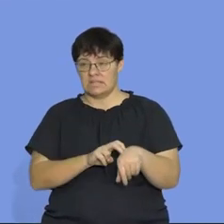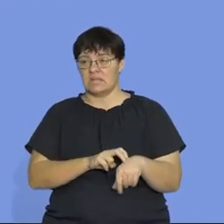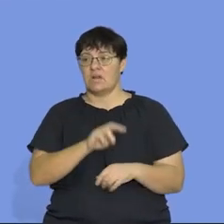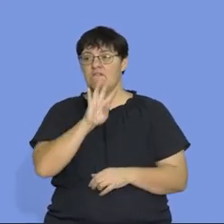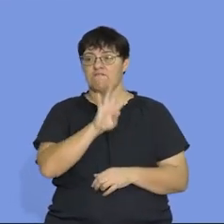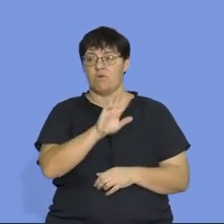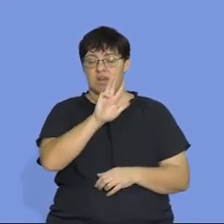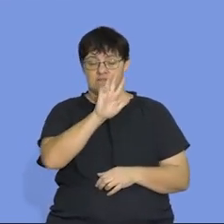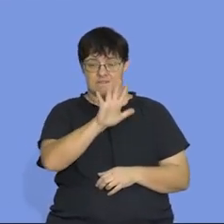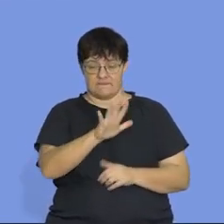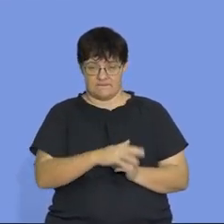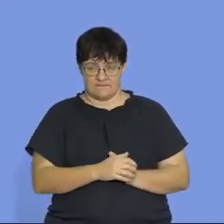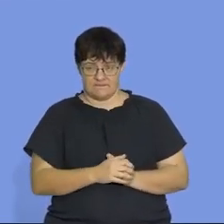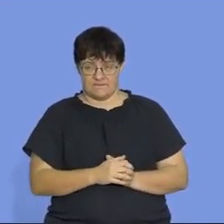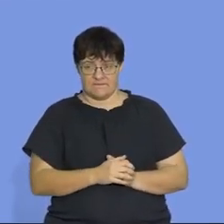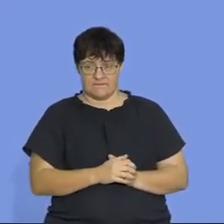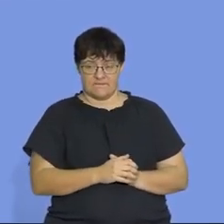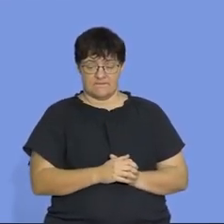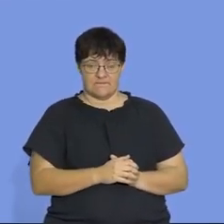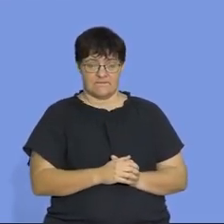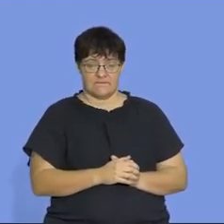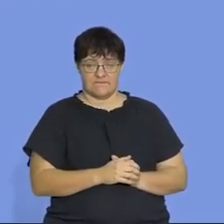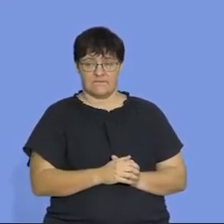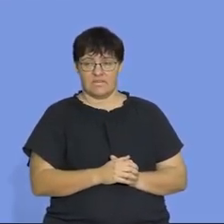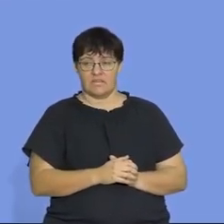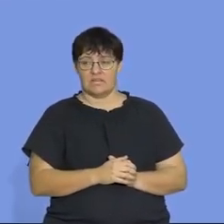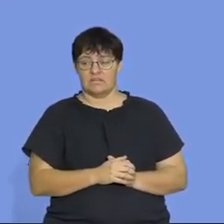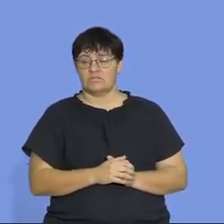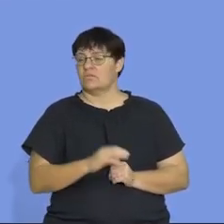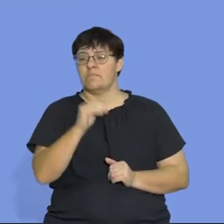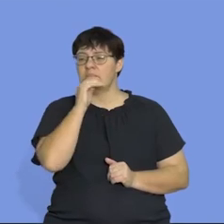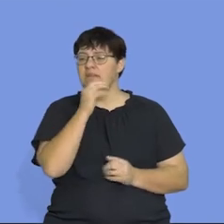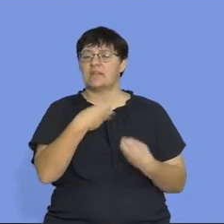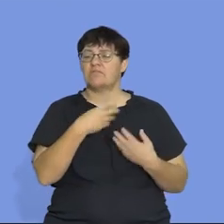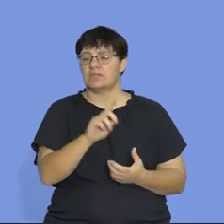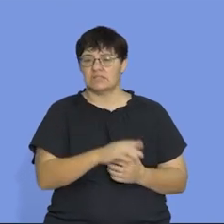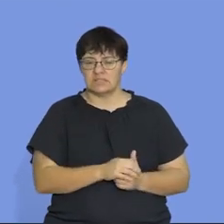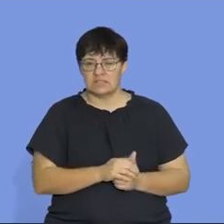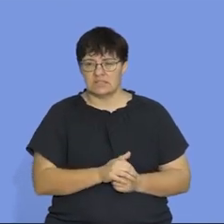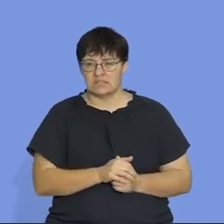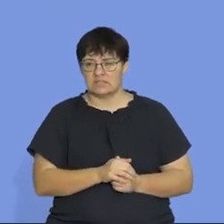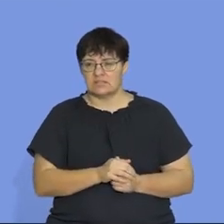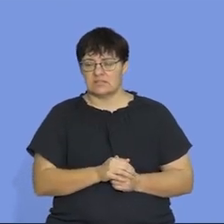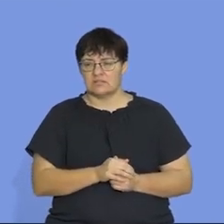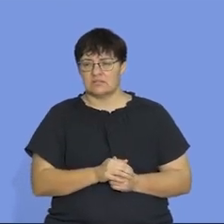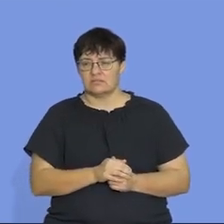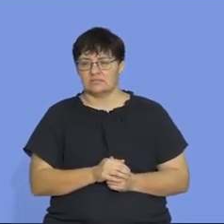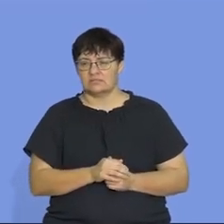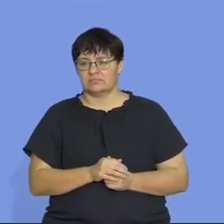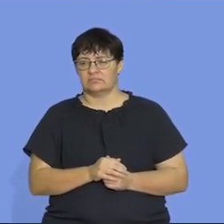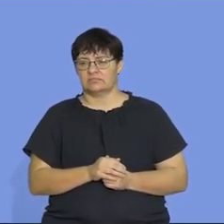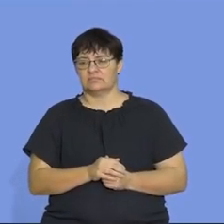kilojoules per mole of this substance. Okay, so what does this give us? If we go to our